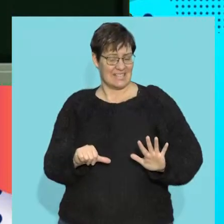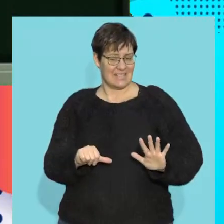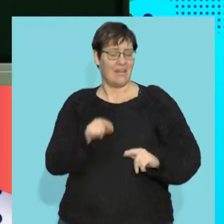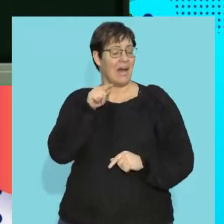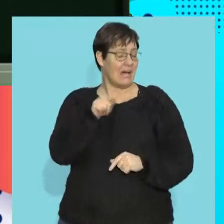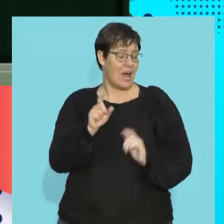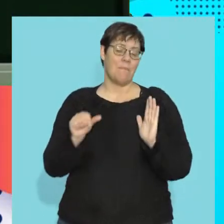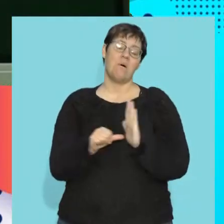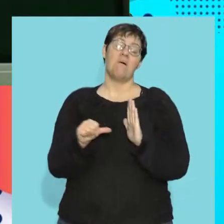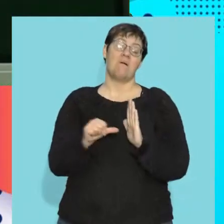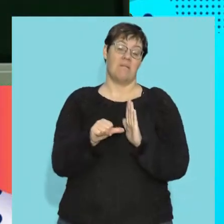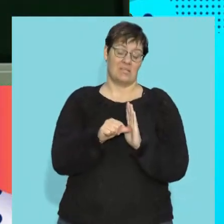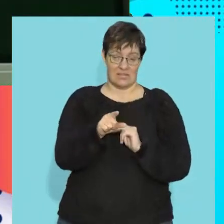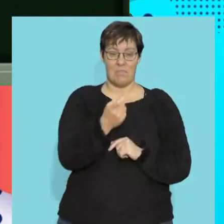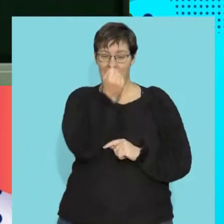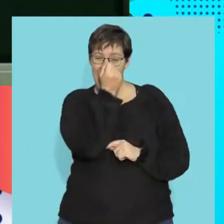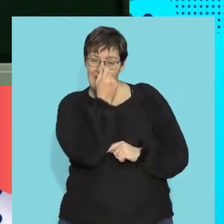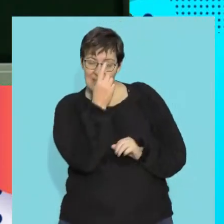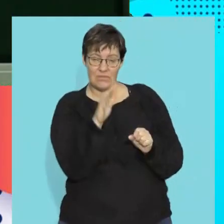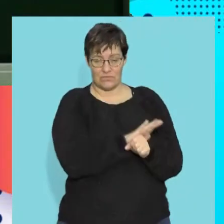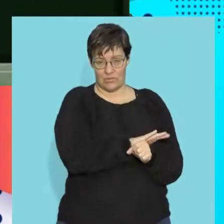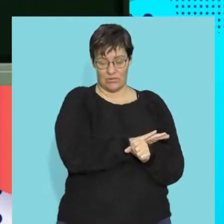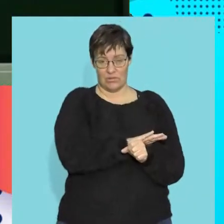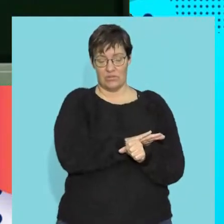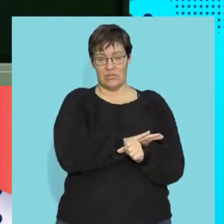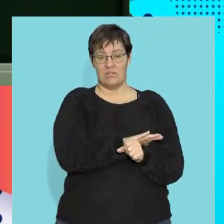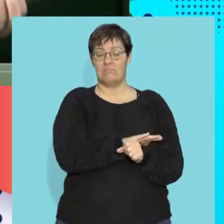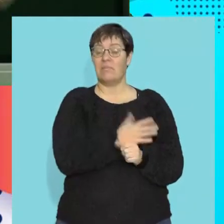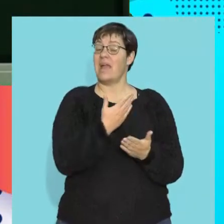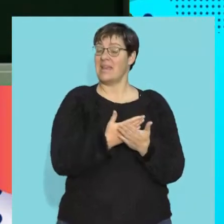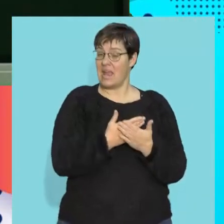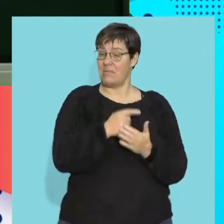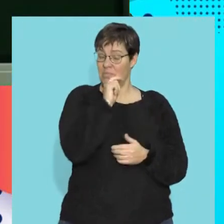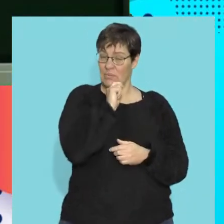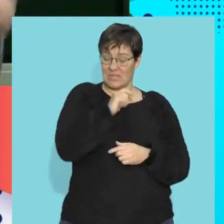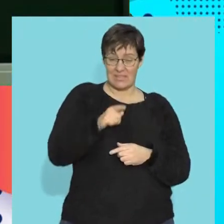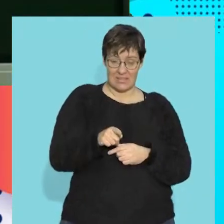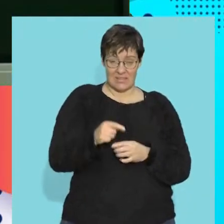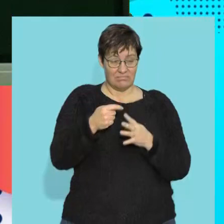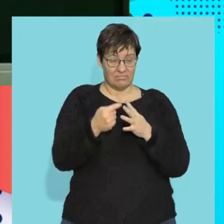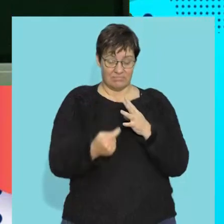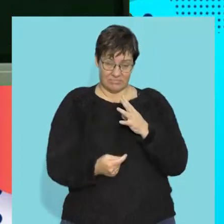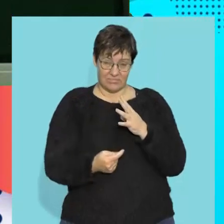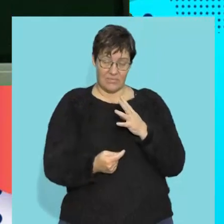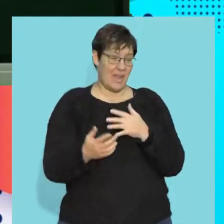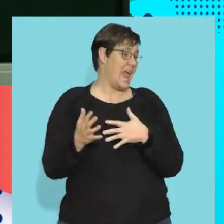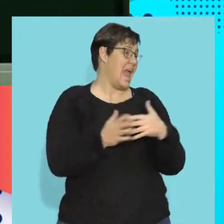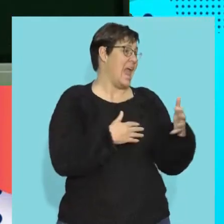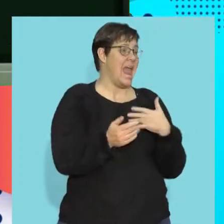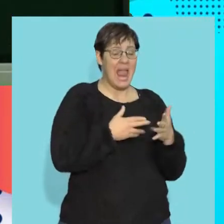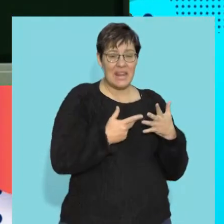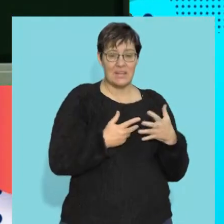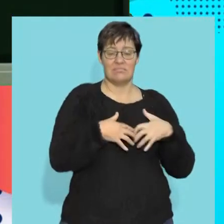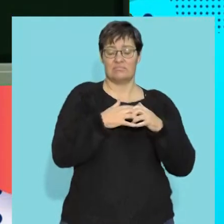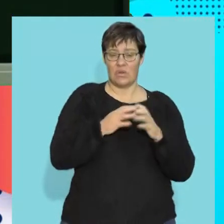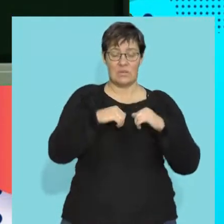points were really important that you were able to understand them. And can I use those points in any kind